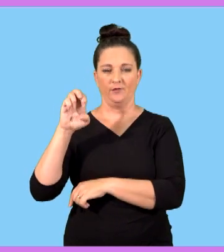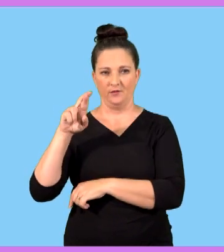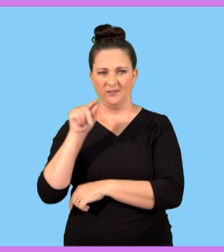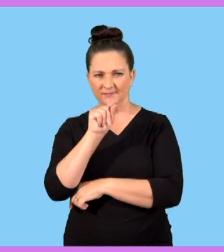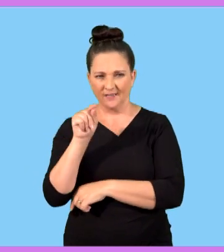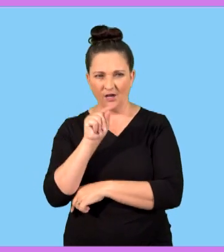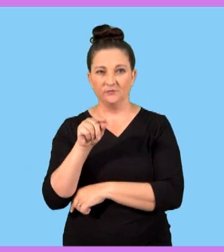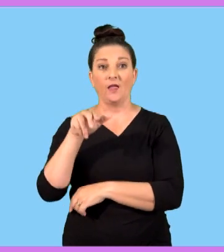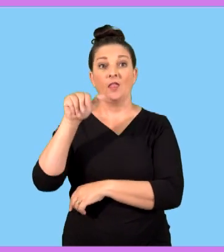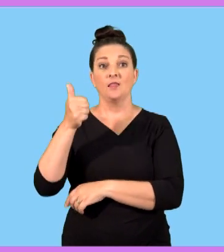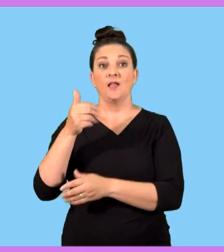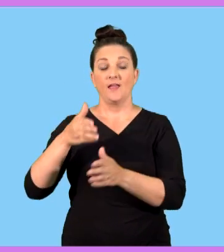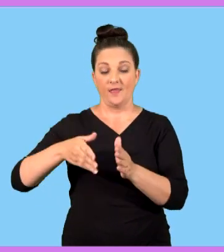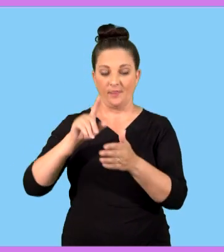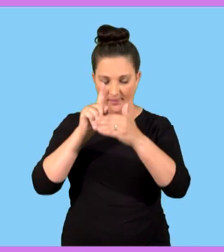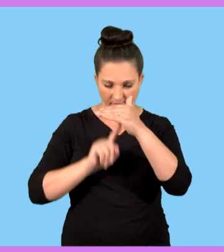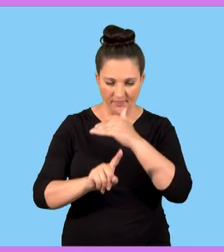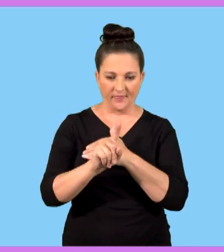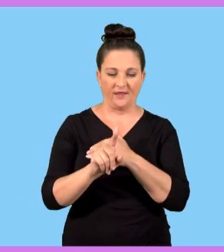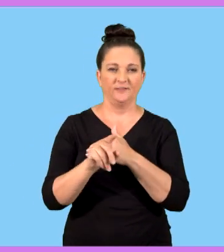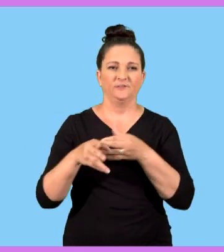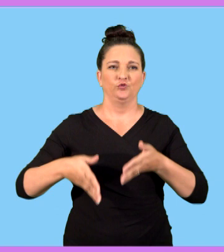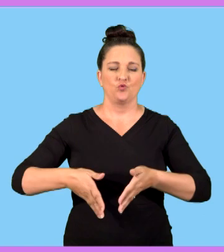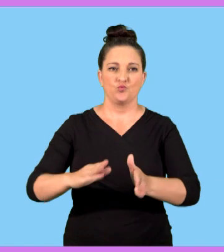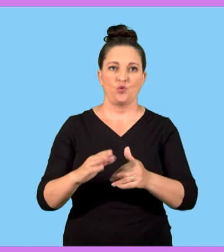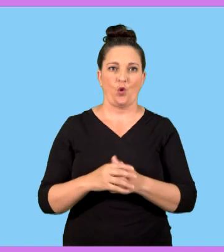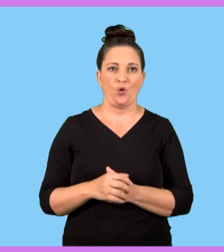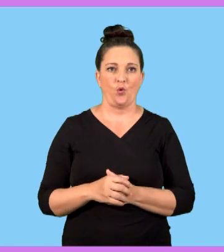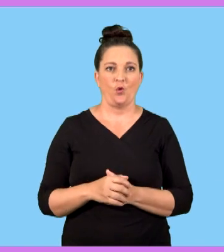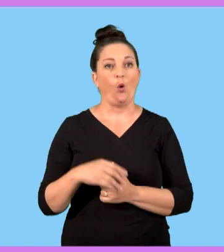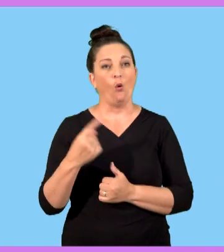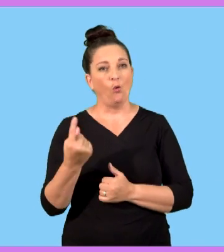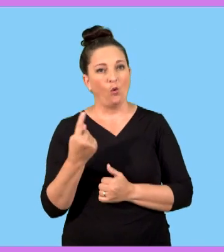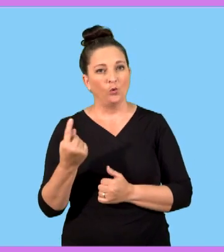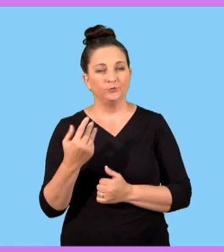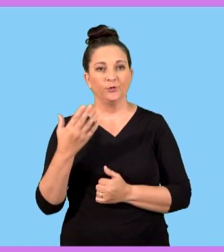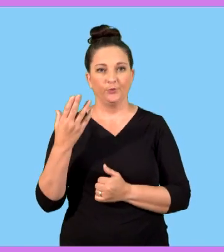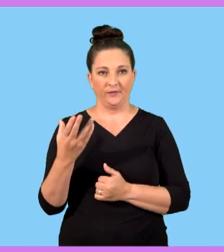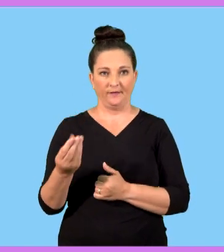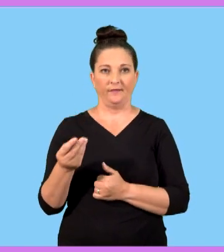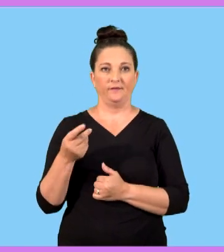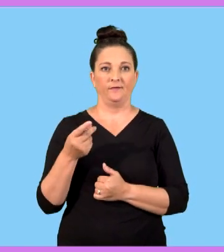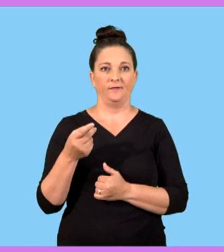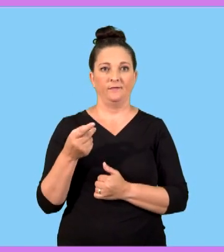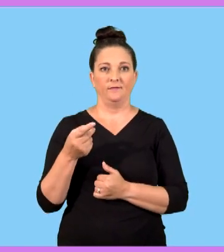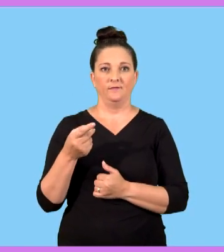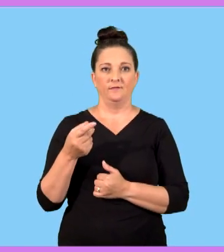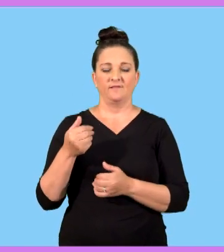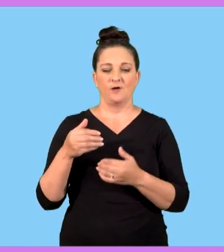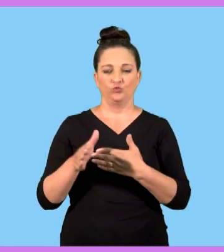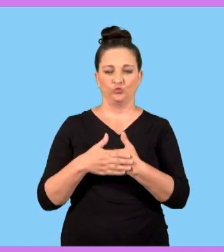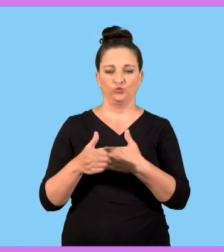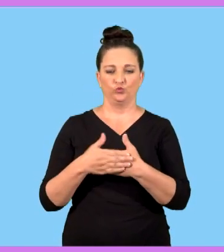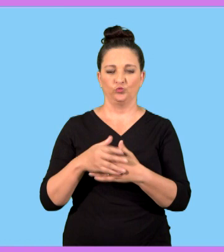dots. We have exit row, as we can see there. We also have a key indicating